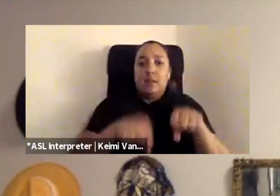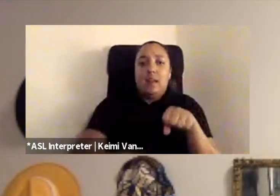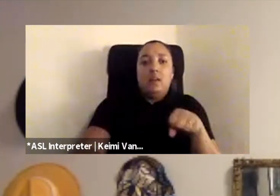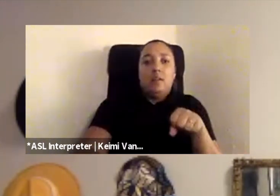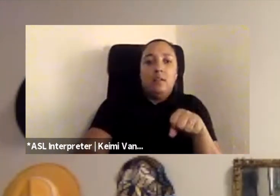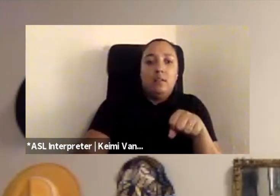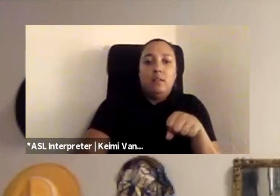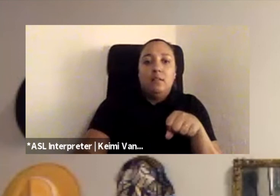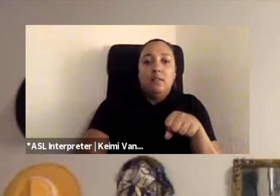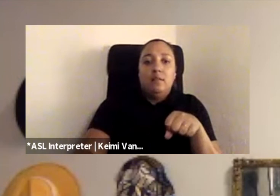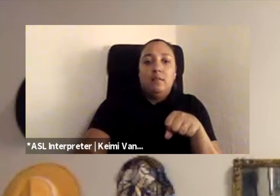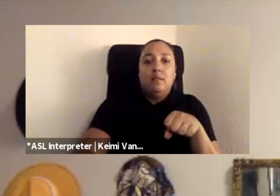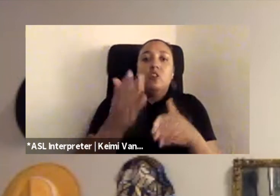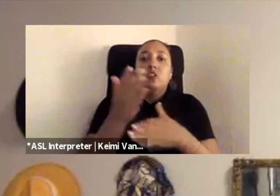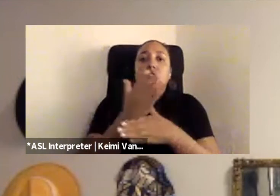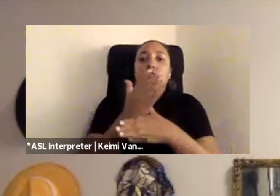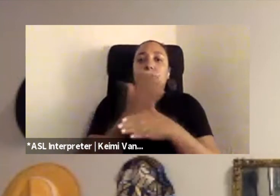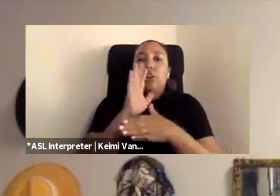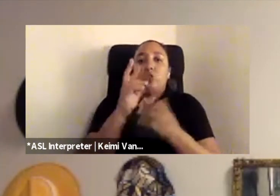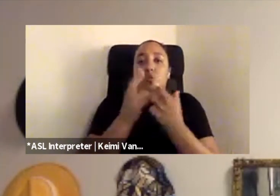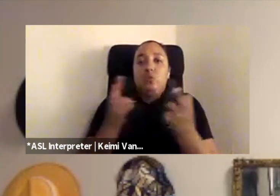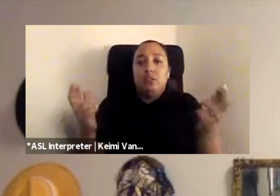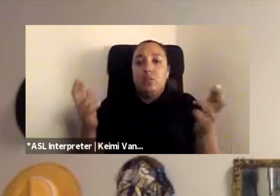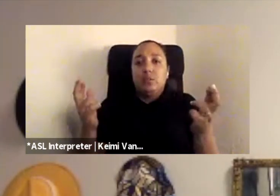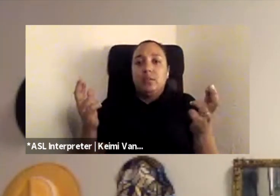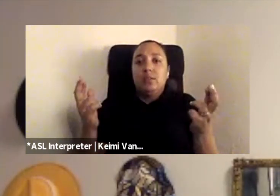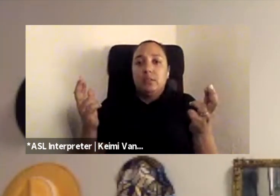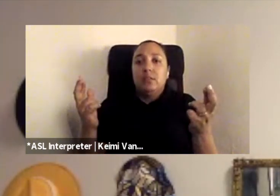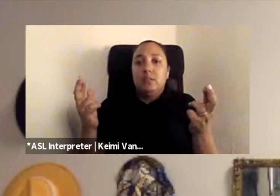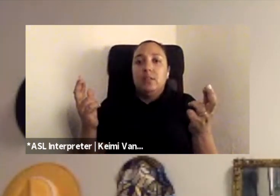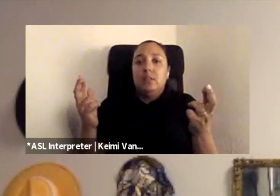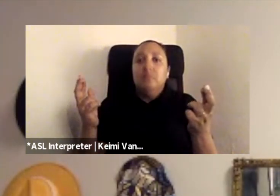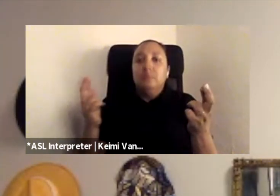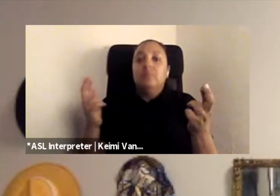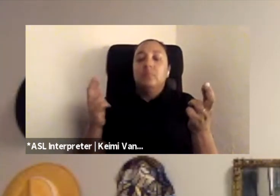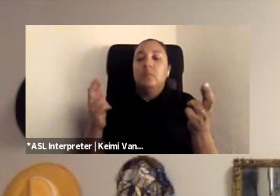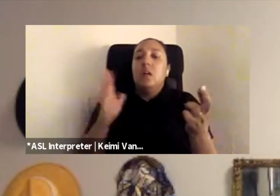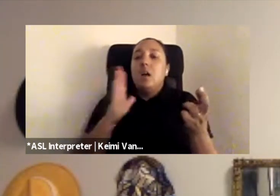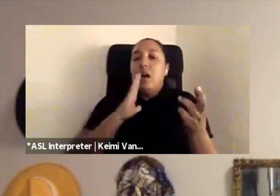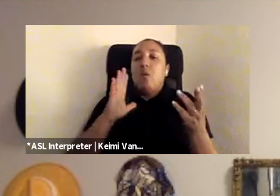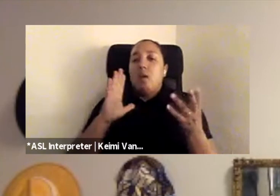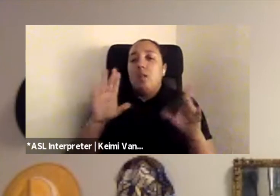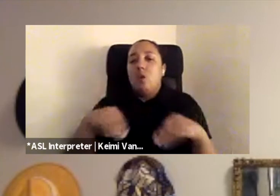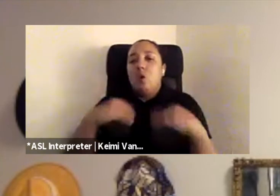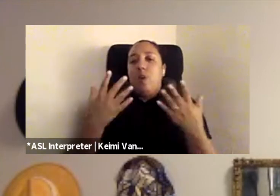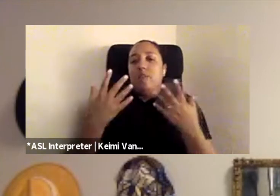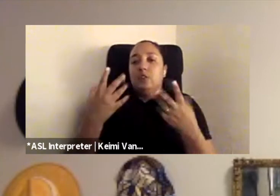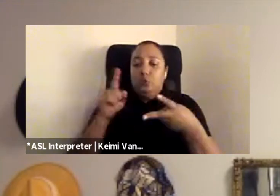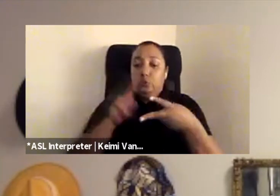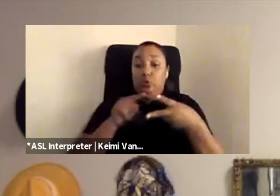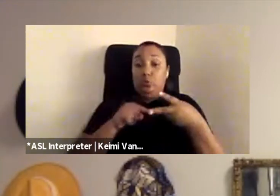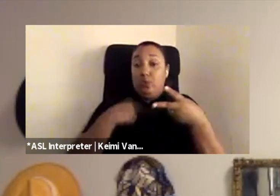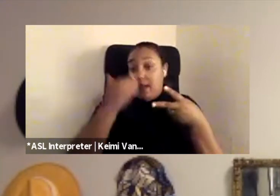any resources that they might also have and want to offer up to the group. I'm going to offer up 2 that I'm aware